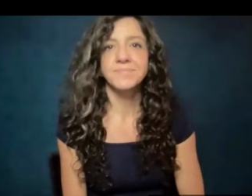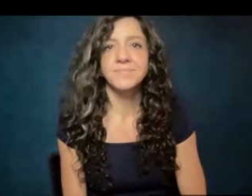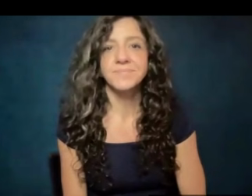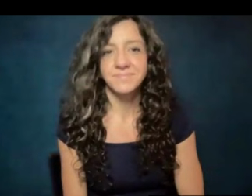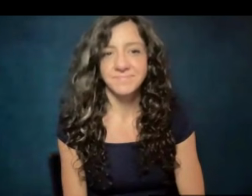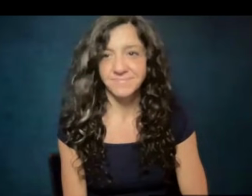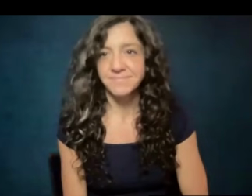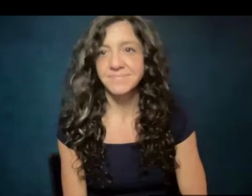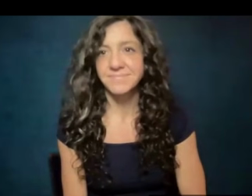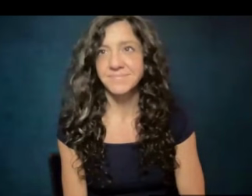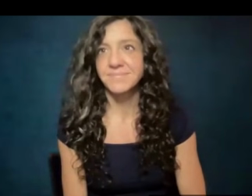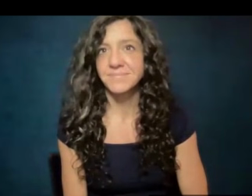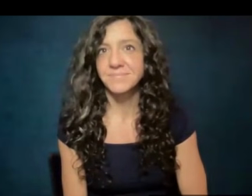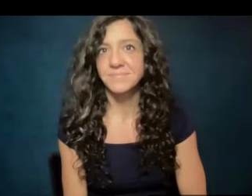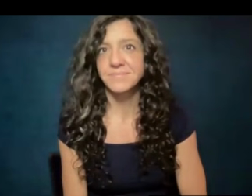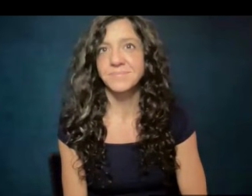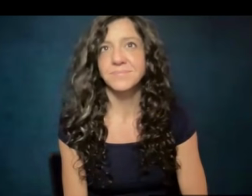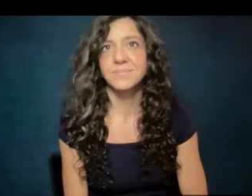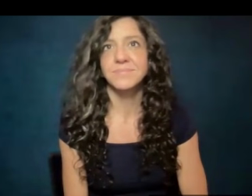Okay.